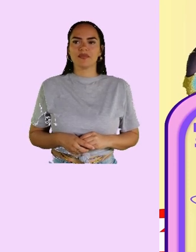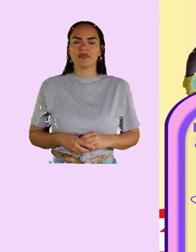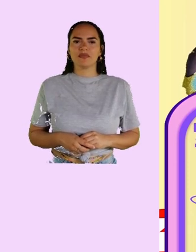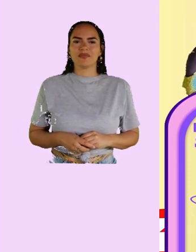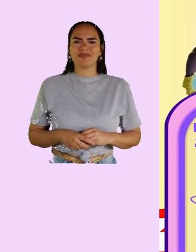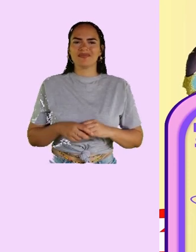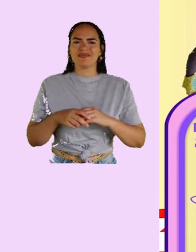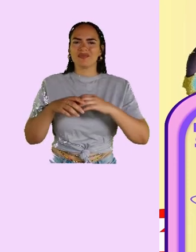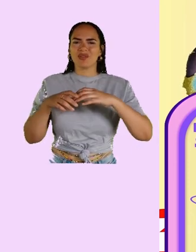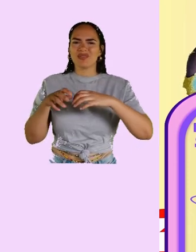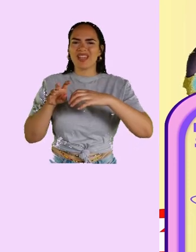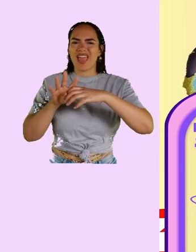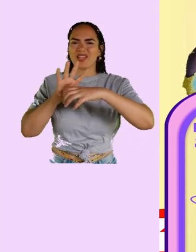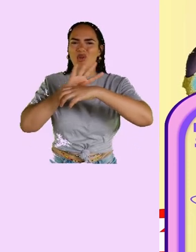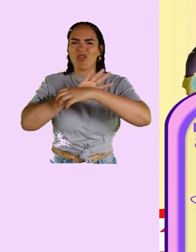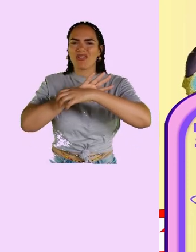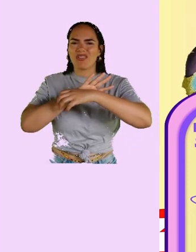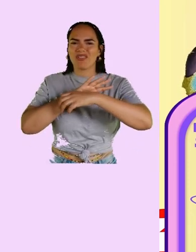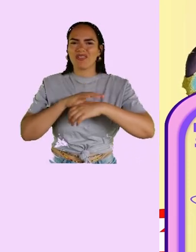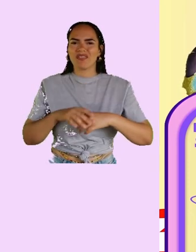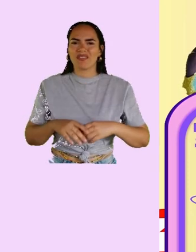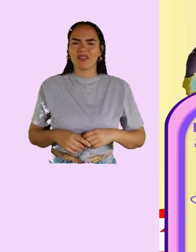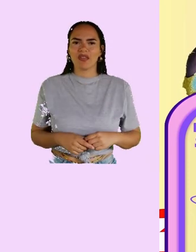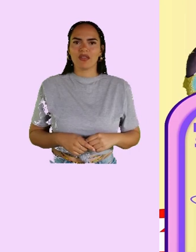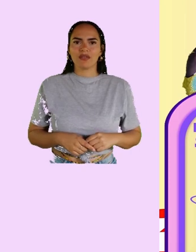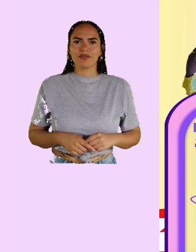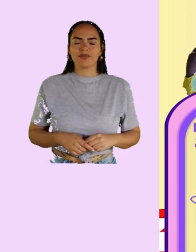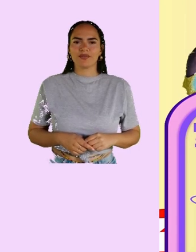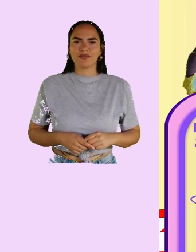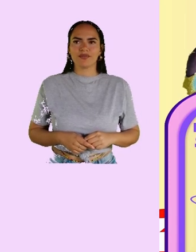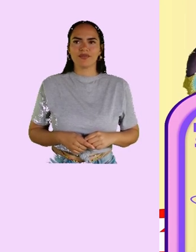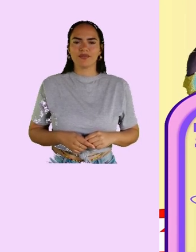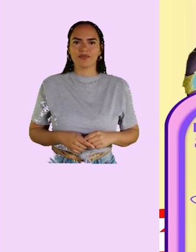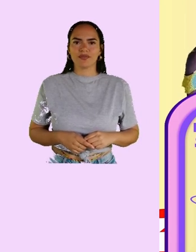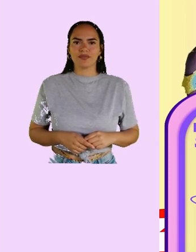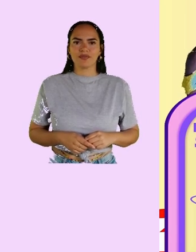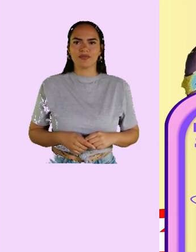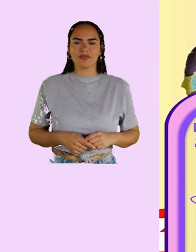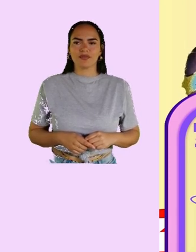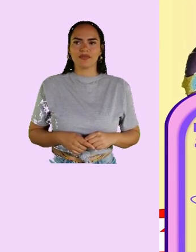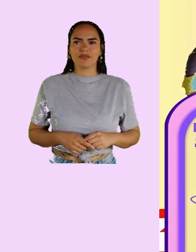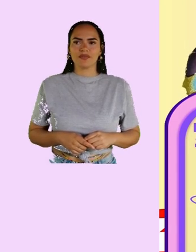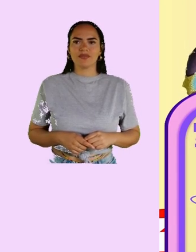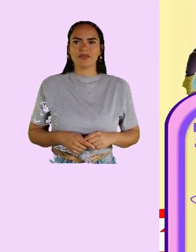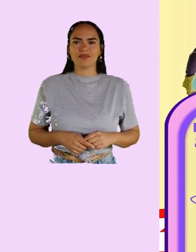It was a hedgehog, Samiir. You'd think. And you would be correct again.